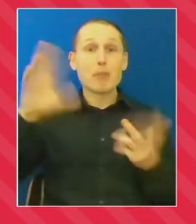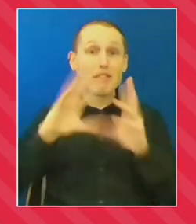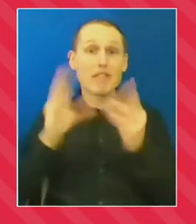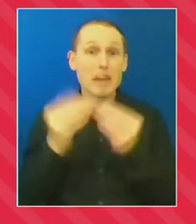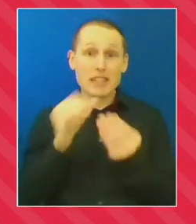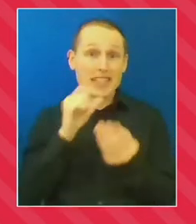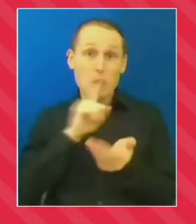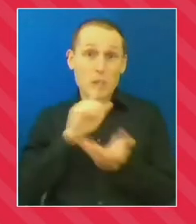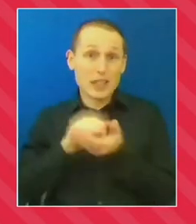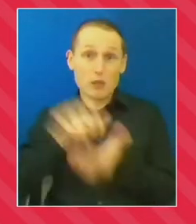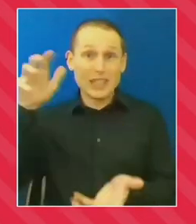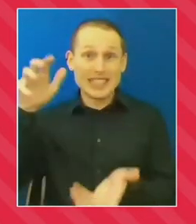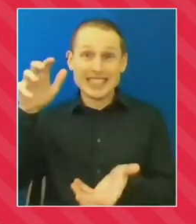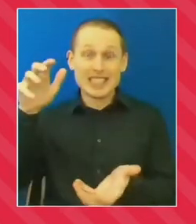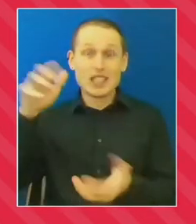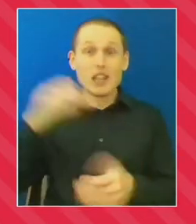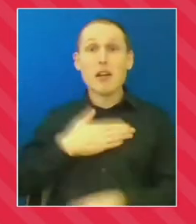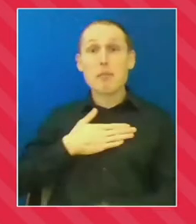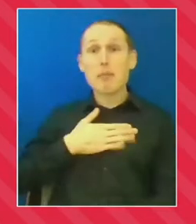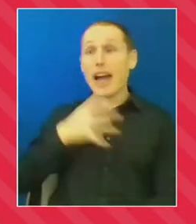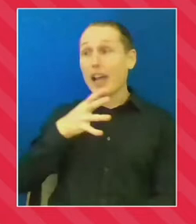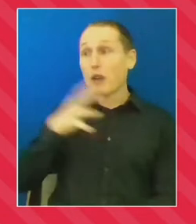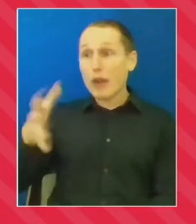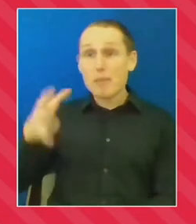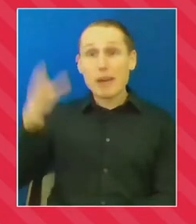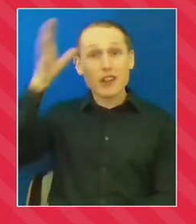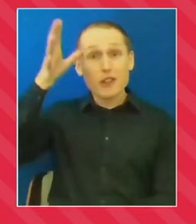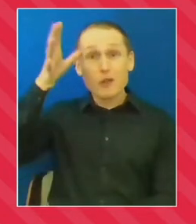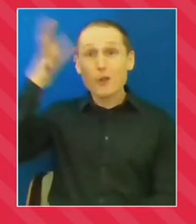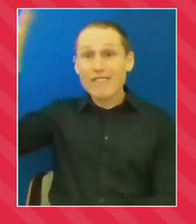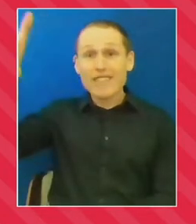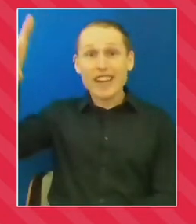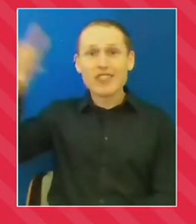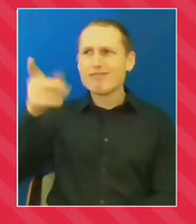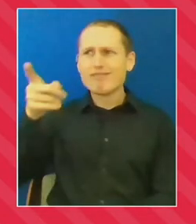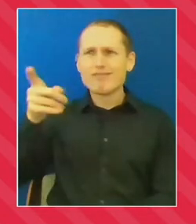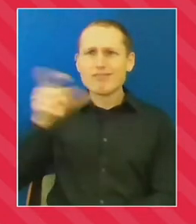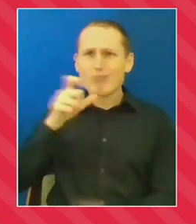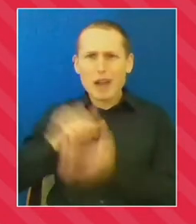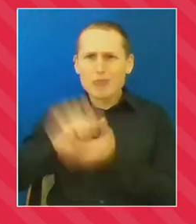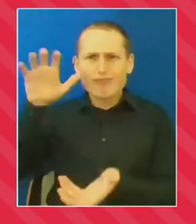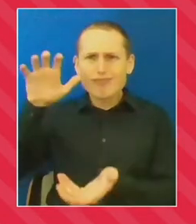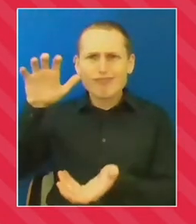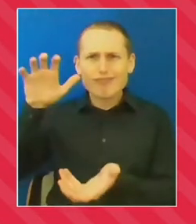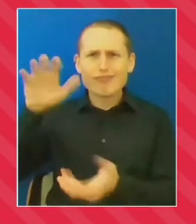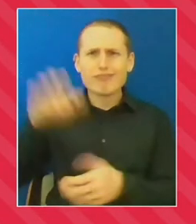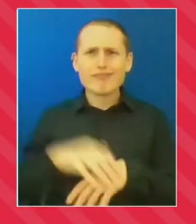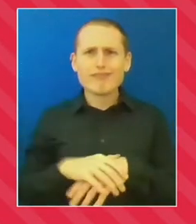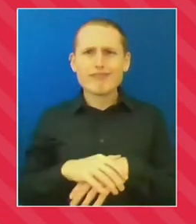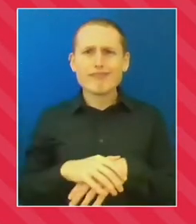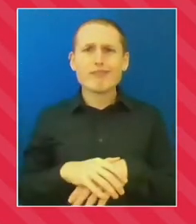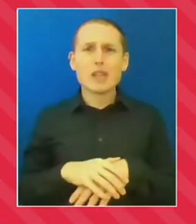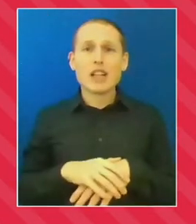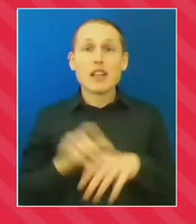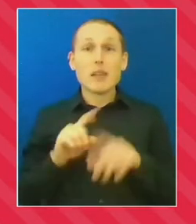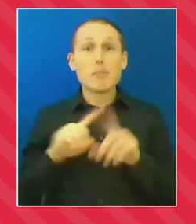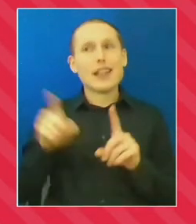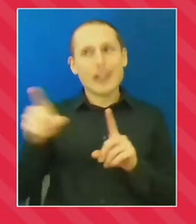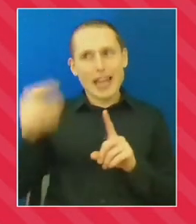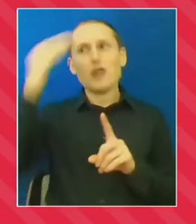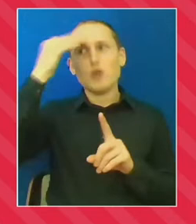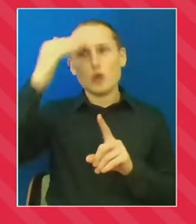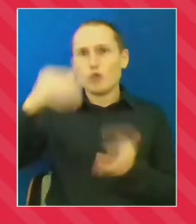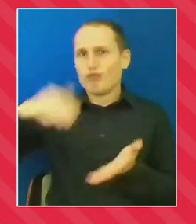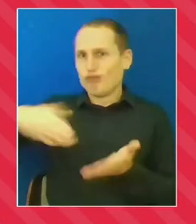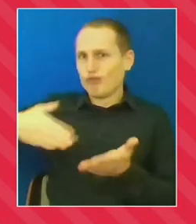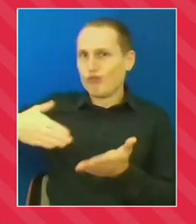know, my grandmothers and grandfathers didn't have a lot of money, but what they knew was how to cook, you know, yeah. and they knew